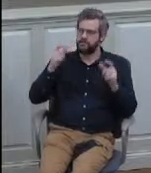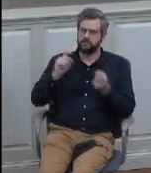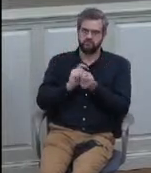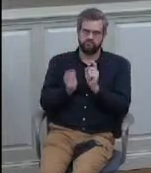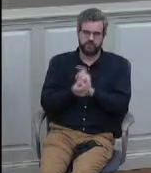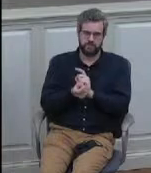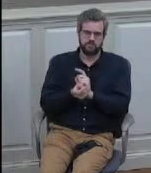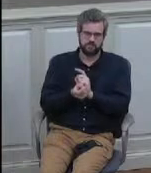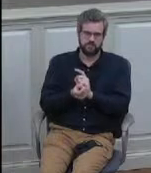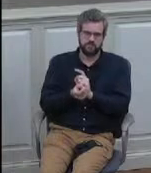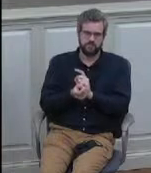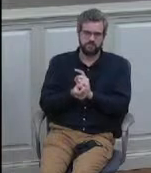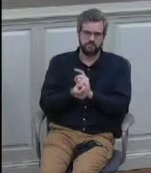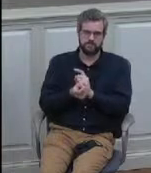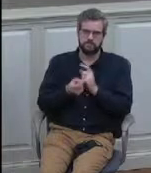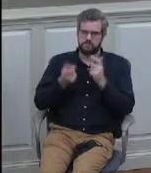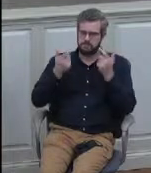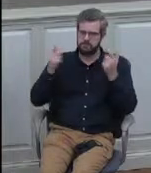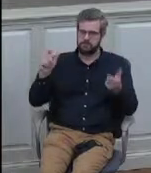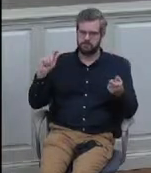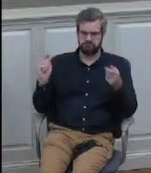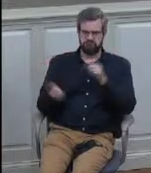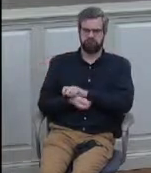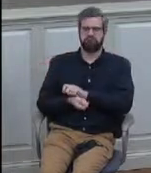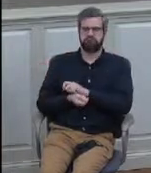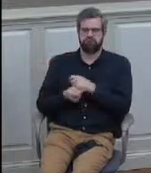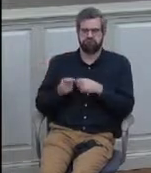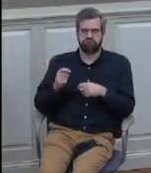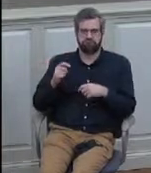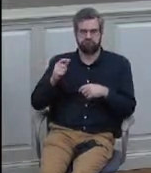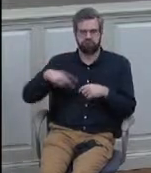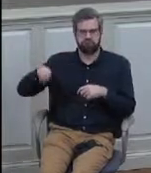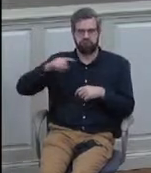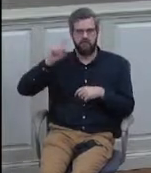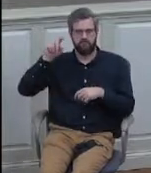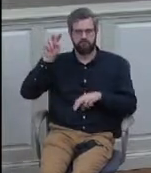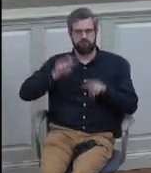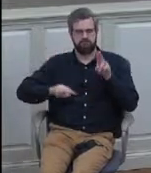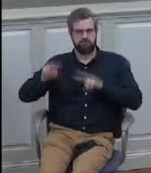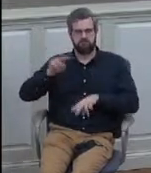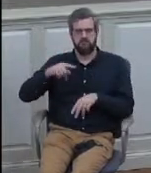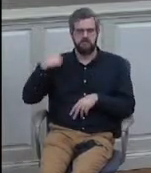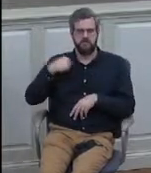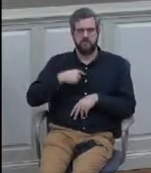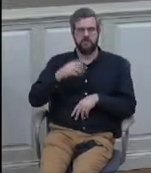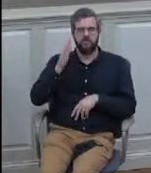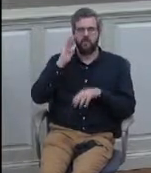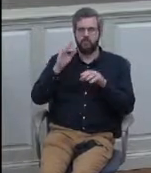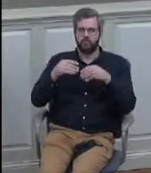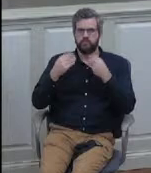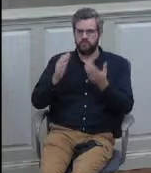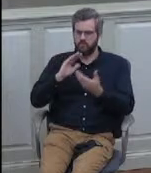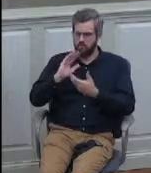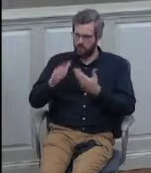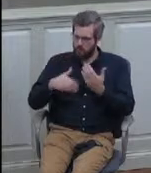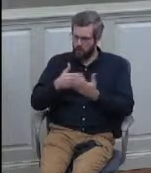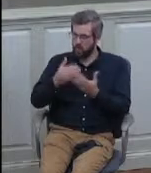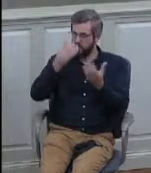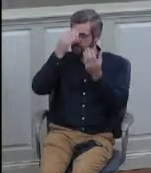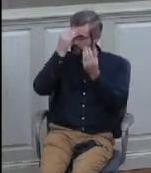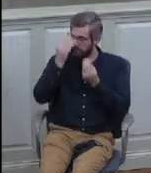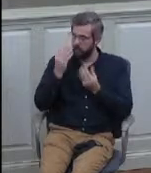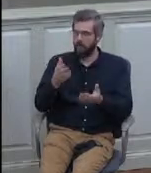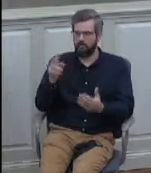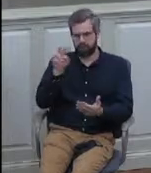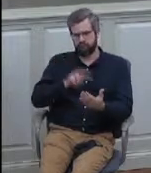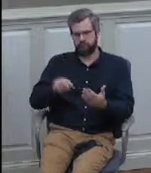significant adjustment that the city will have to be looked at. But, and so we're going to be presenting all the information so we can make a solid, good,